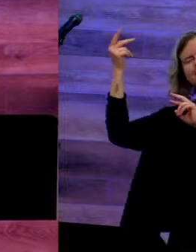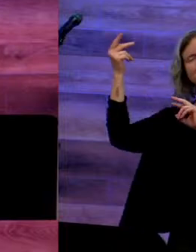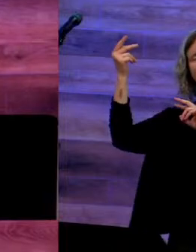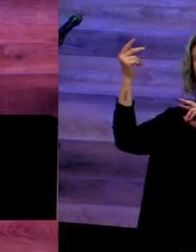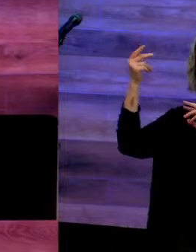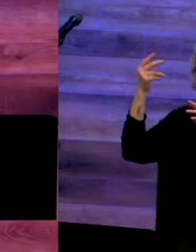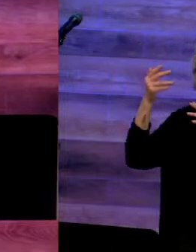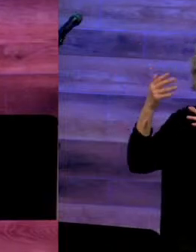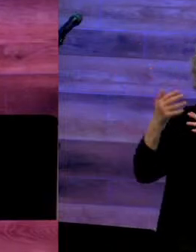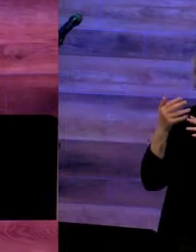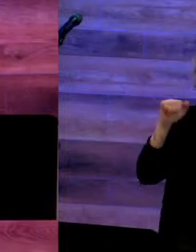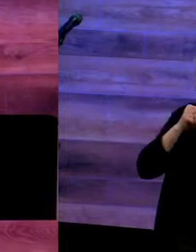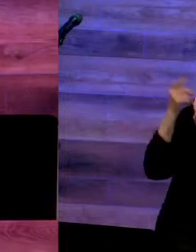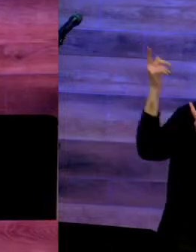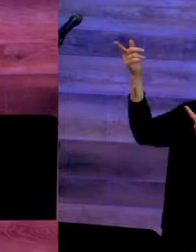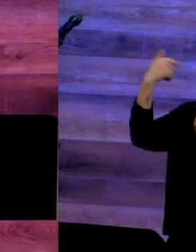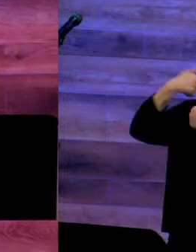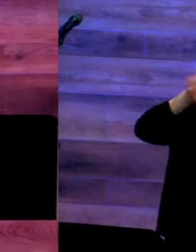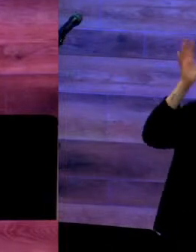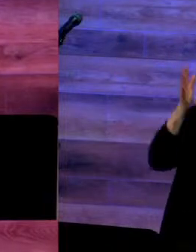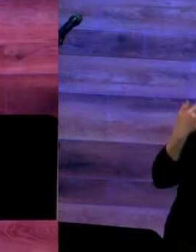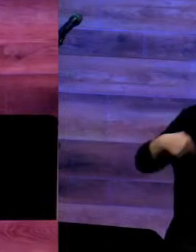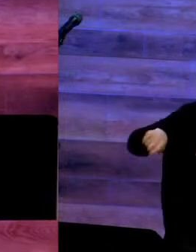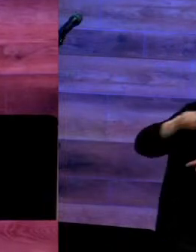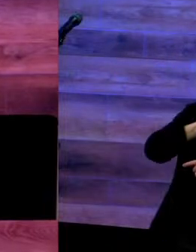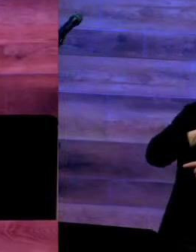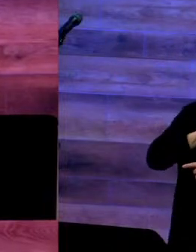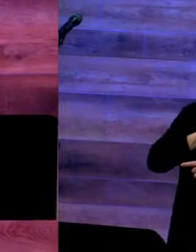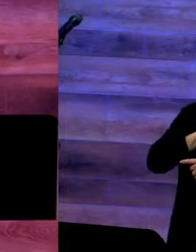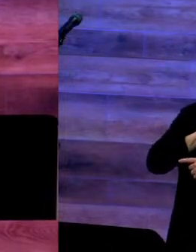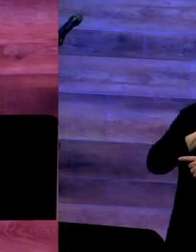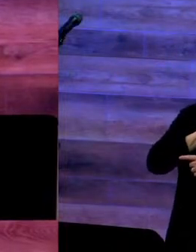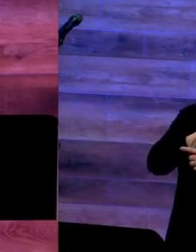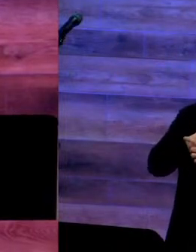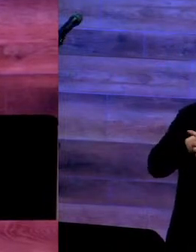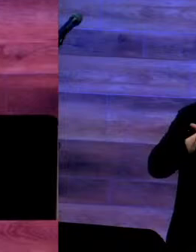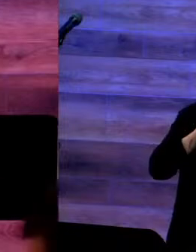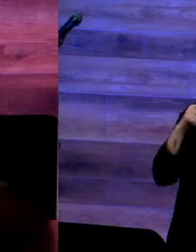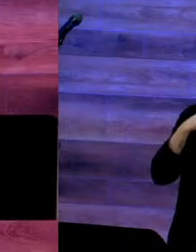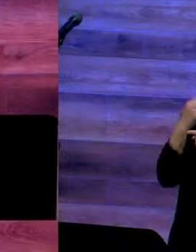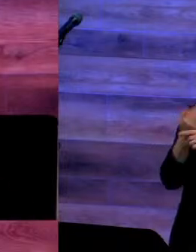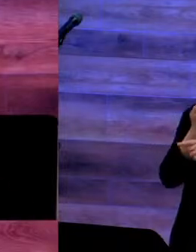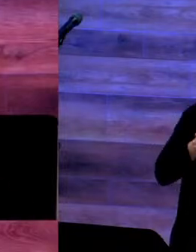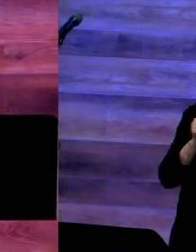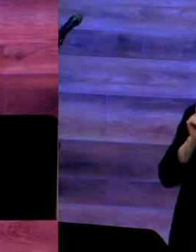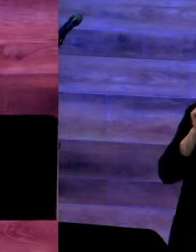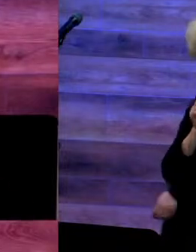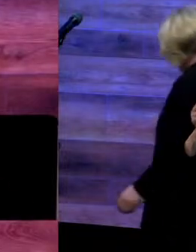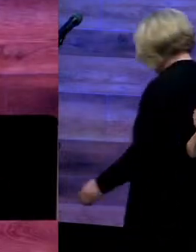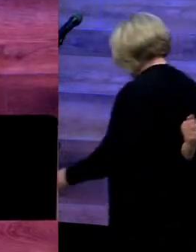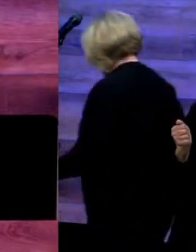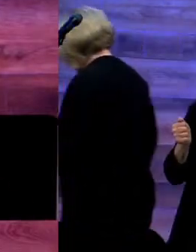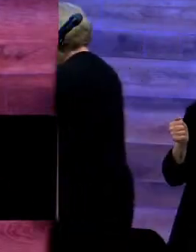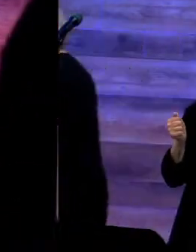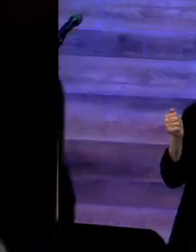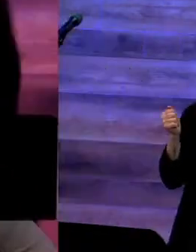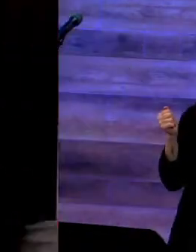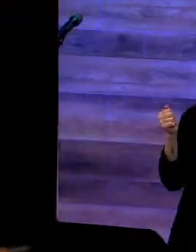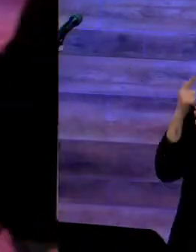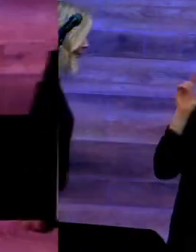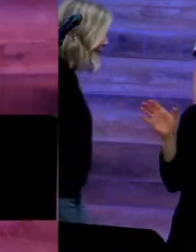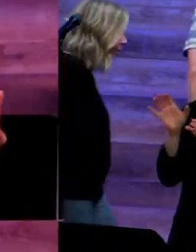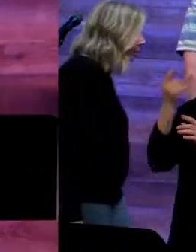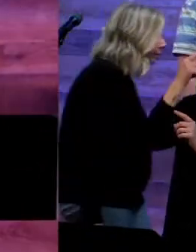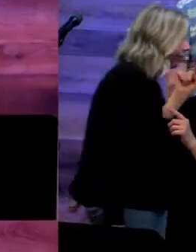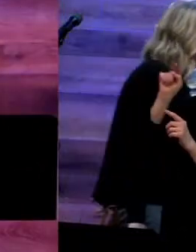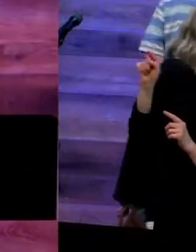You love it when we are resting in you, and then when we are using our gifts and talents to work for your kingdom. So, Father, I